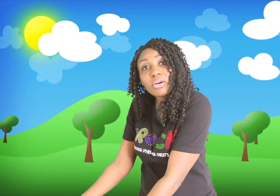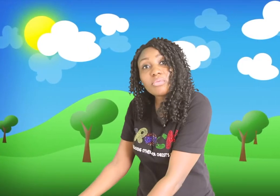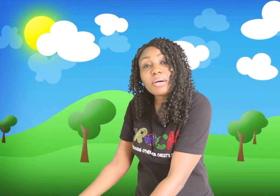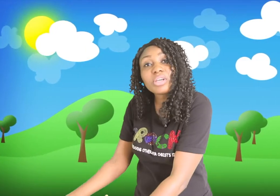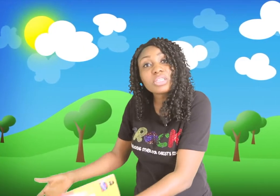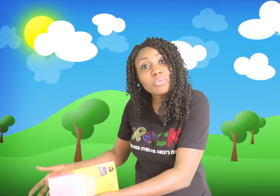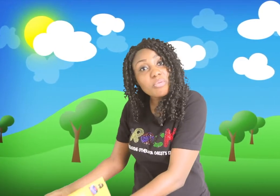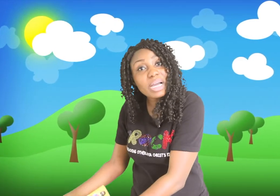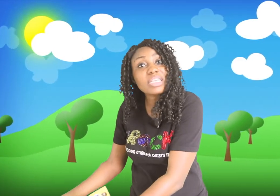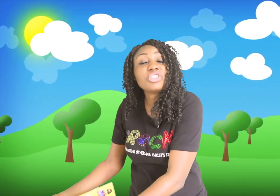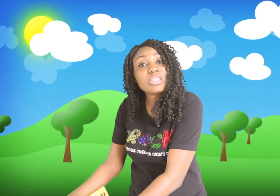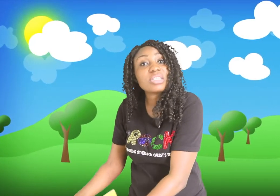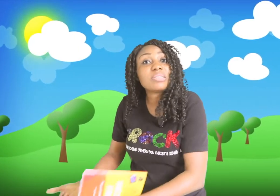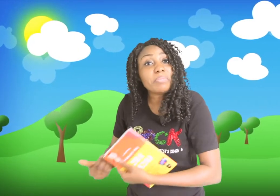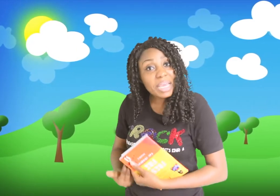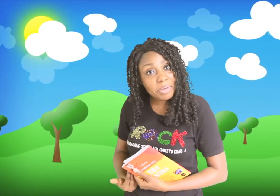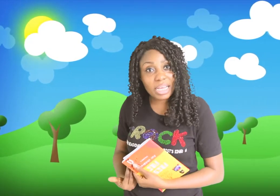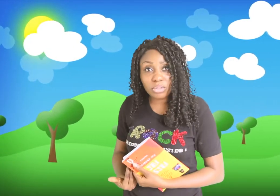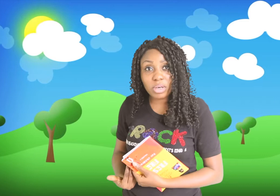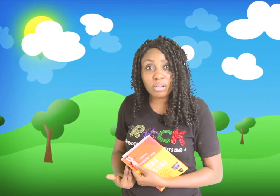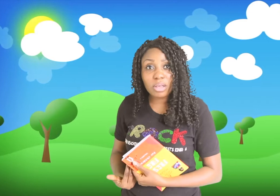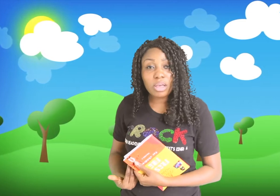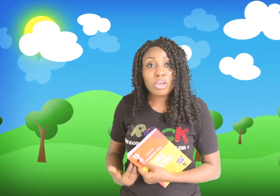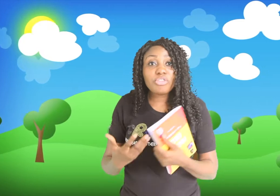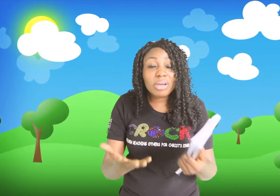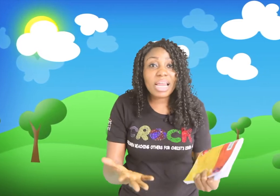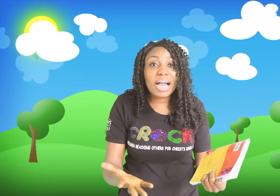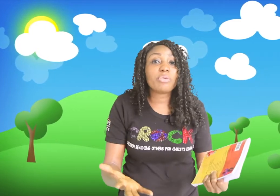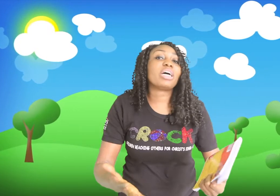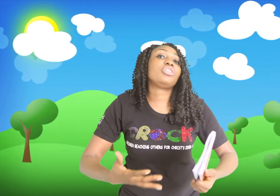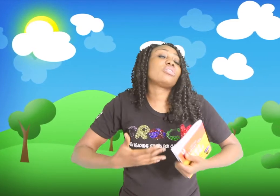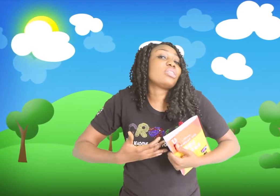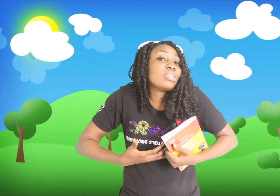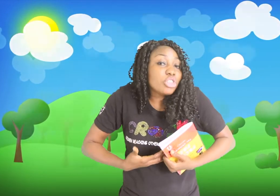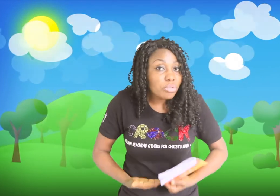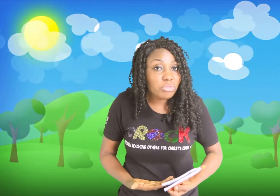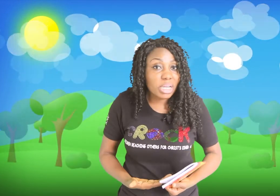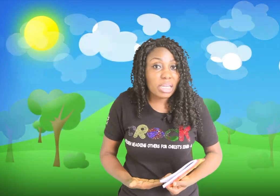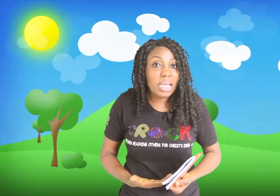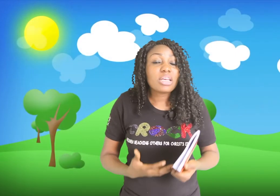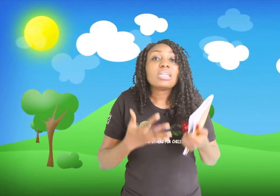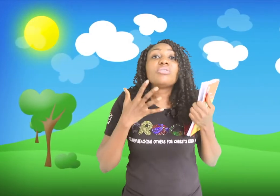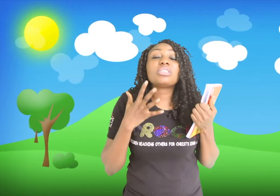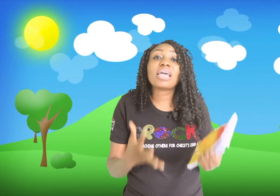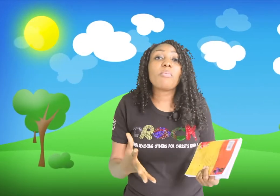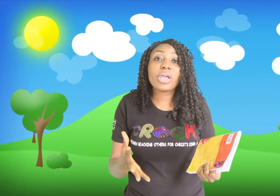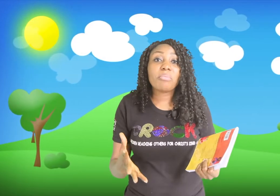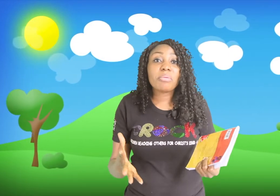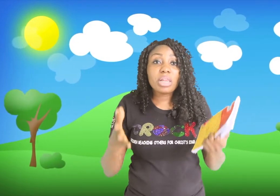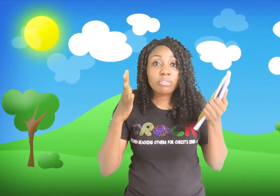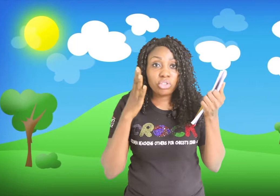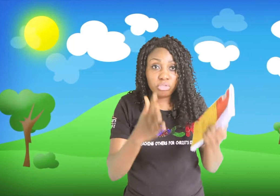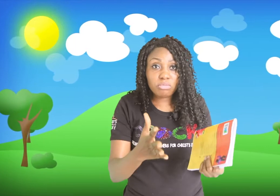this other woman, because the woman is Jesus' baby as well. You and I, we are Jesus' children. The same